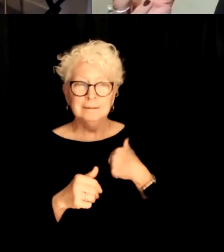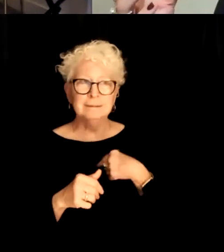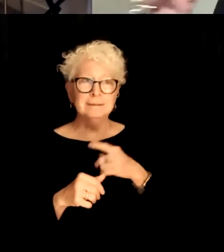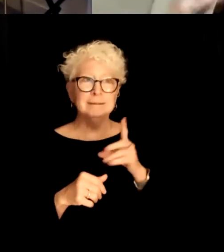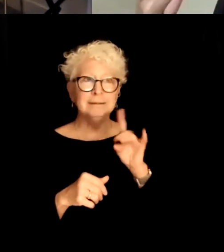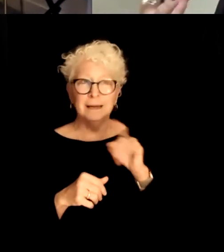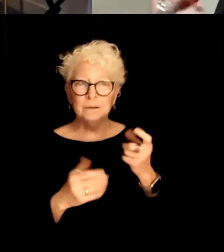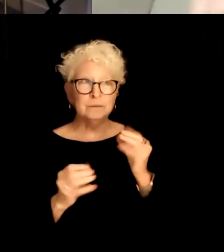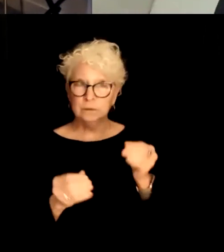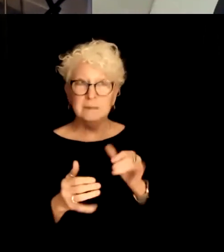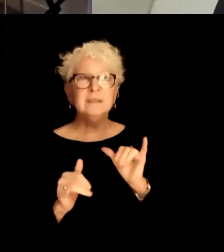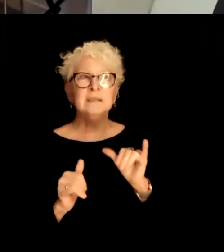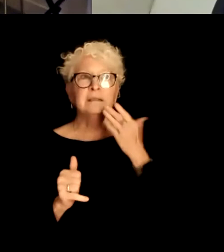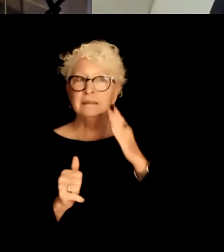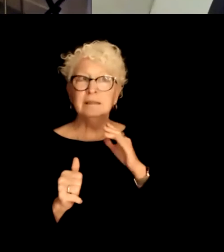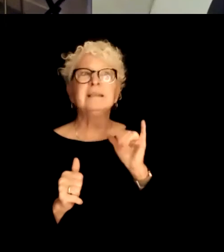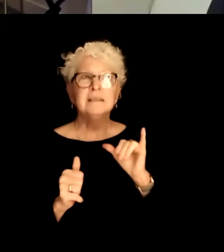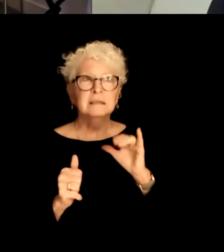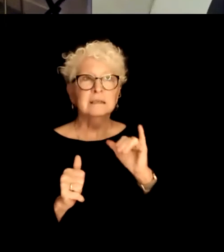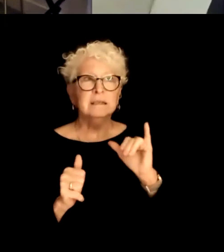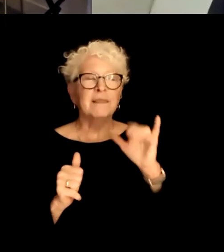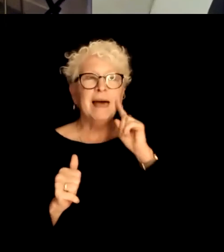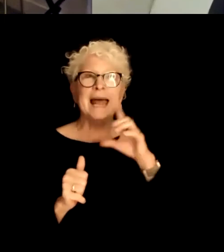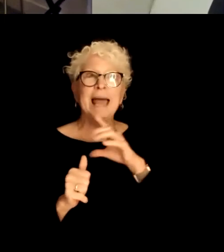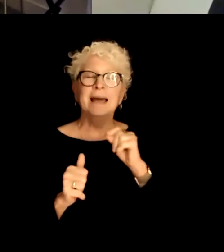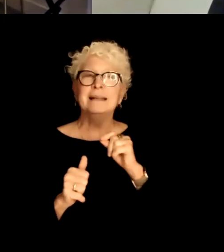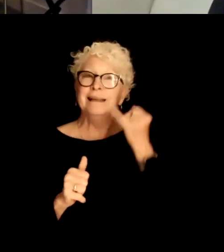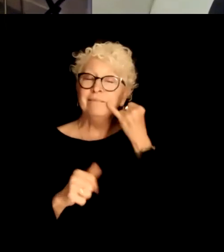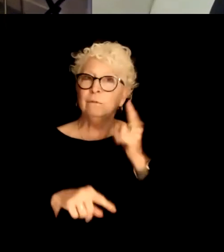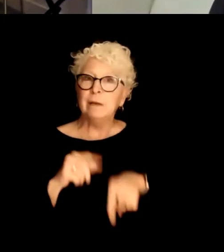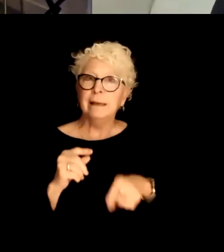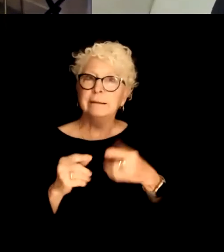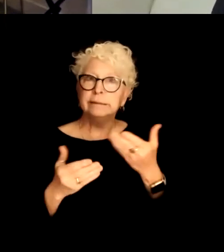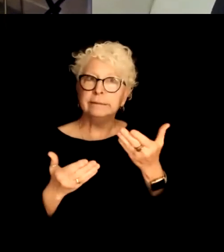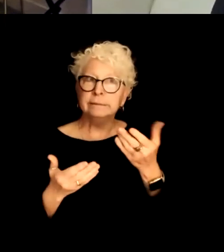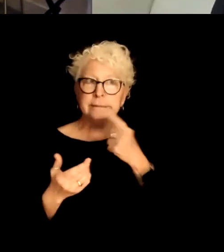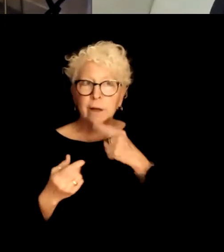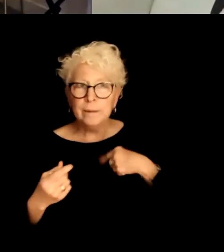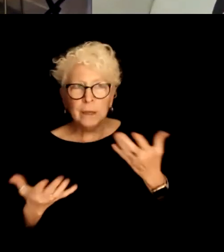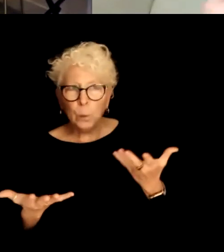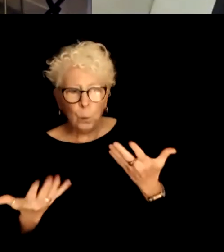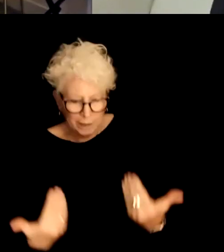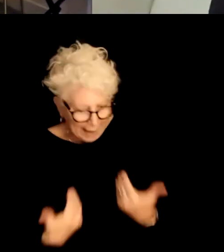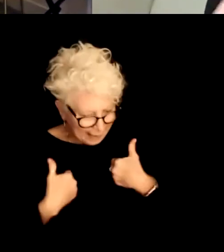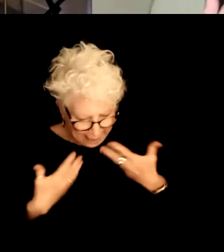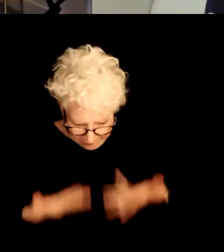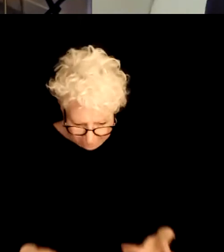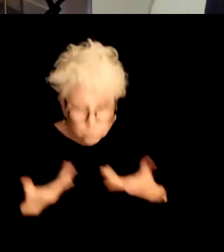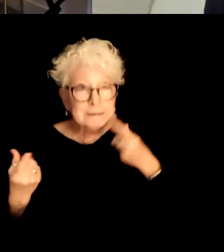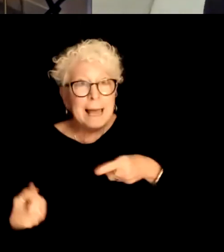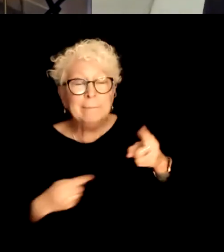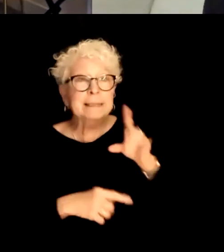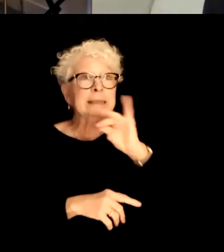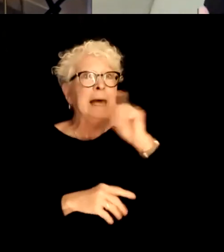of treatment at all can be. And so things like advice for how do you talk